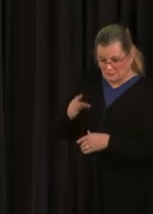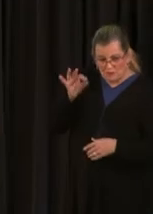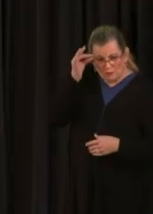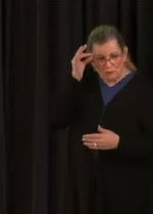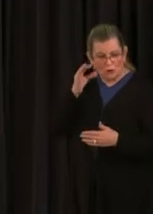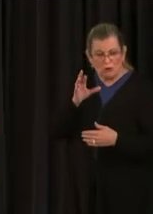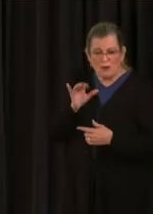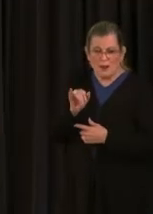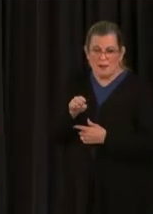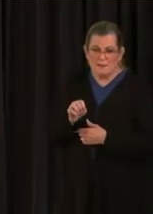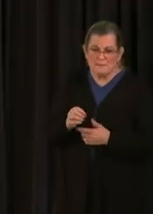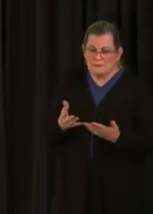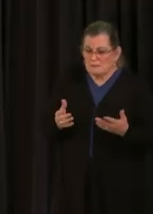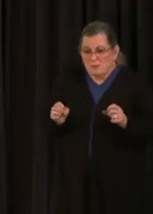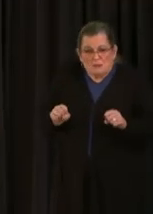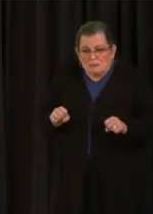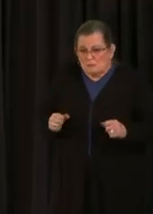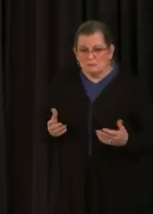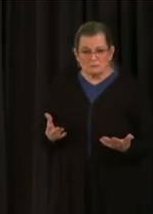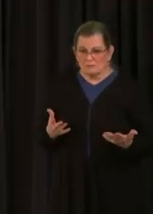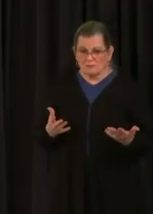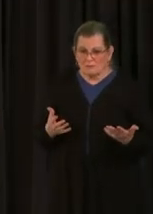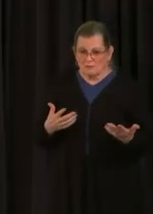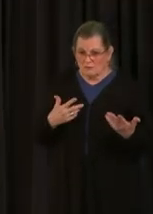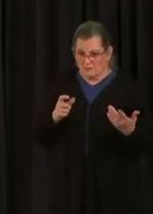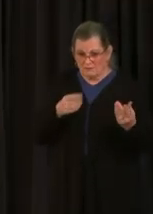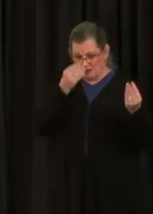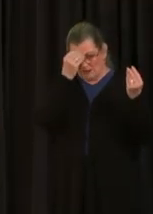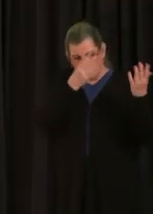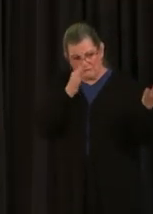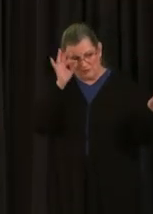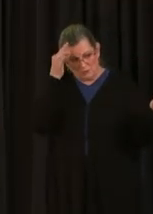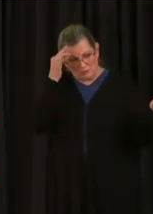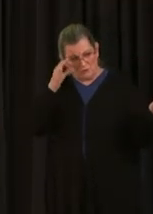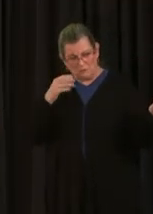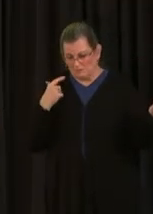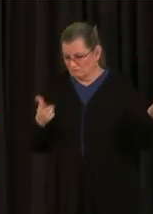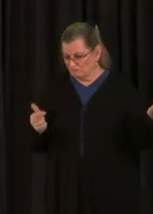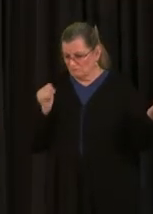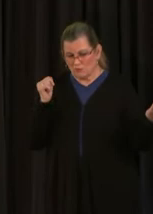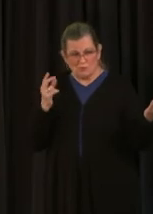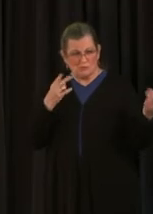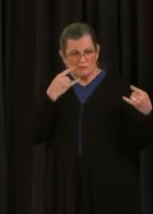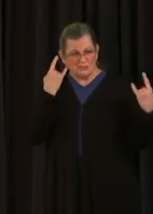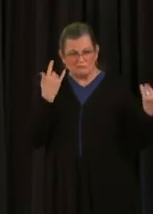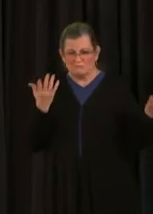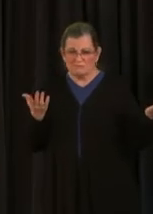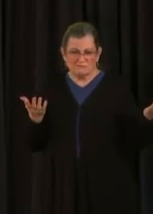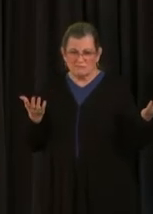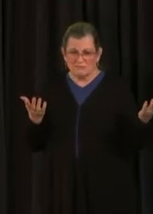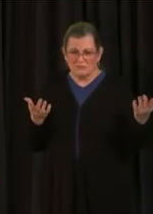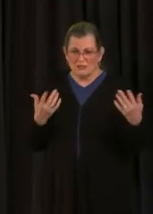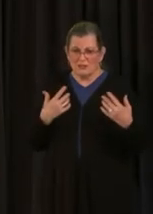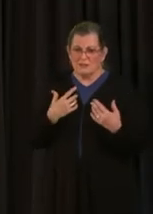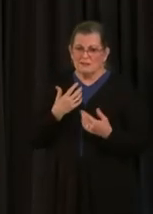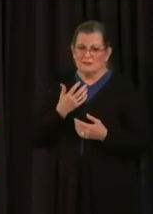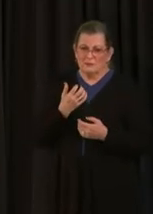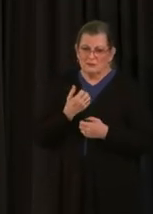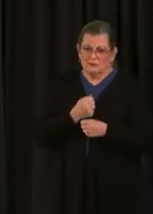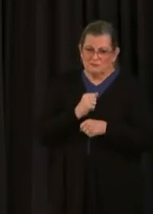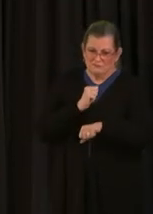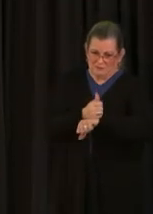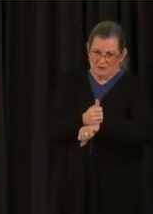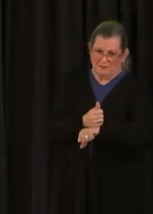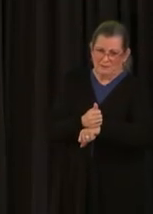with the directive. The directive went in effect, as I said, January 29th. It's in effect for 100 days and expires on May the 11th, or will